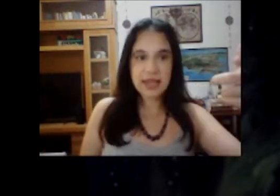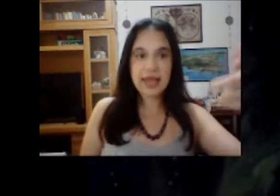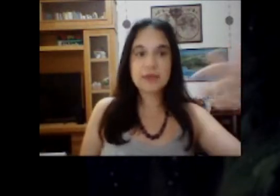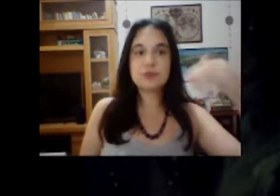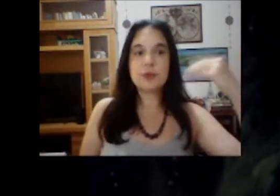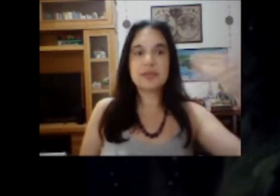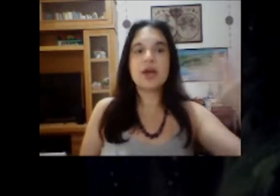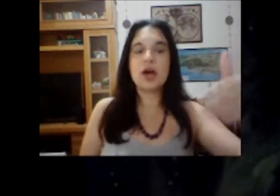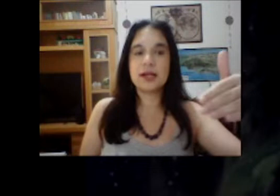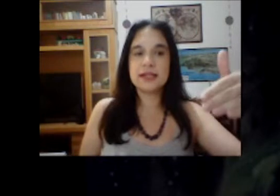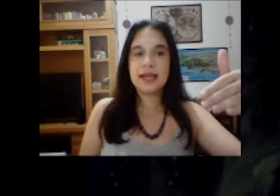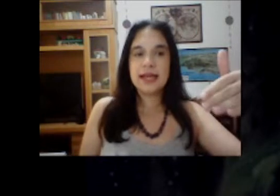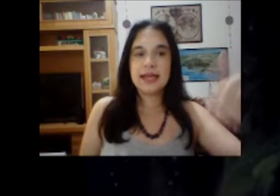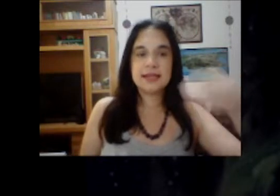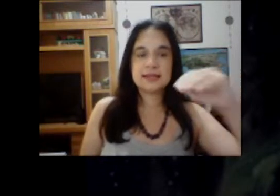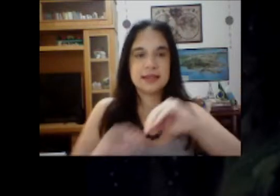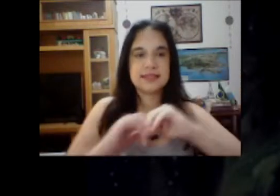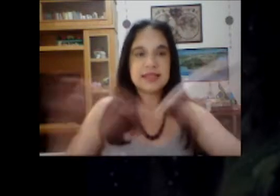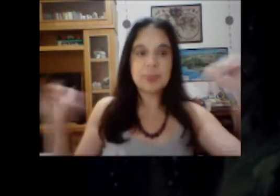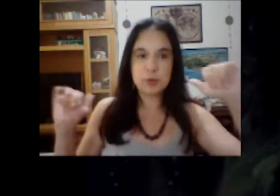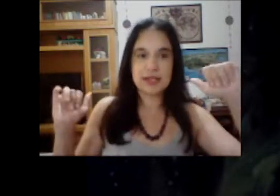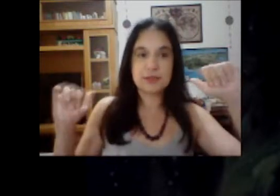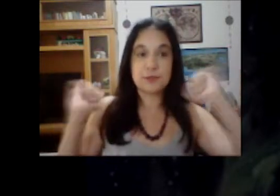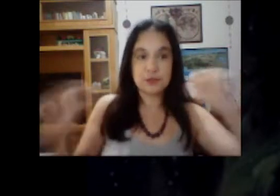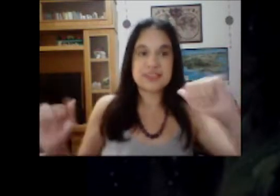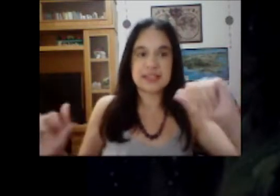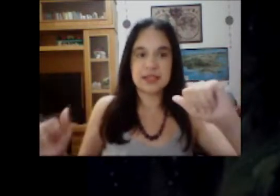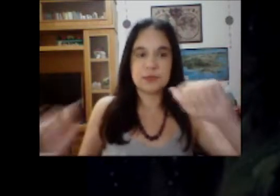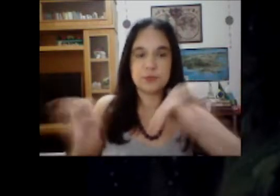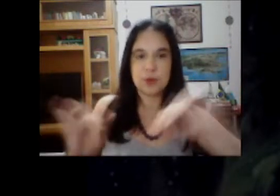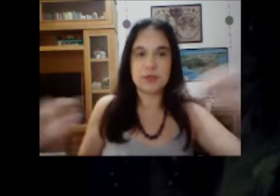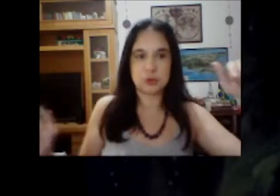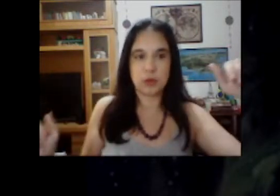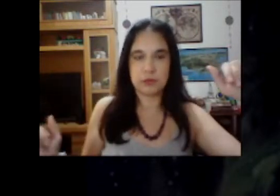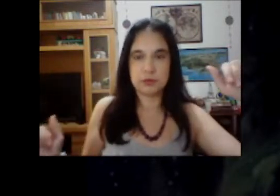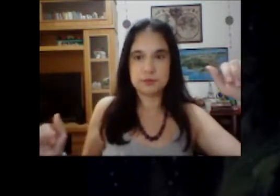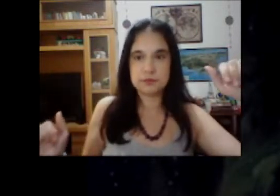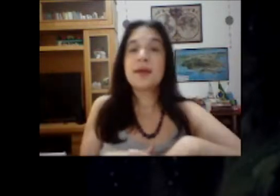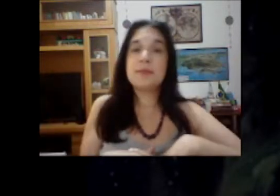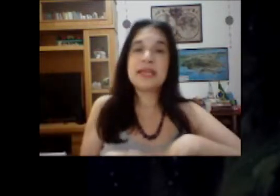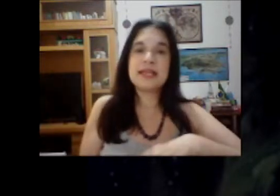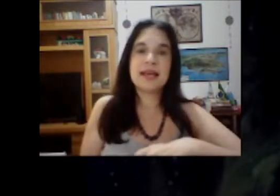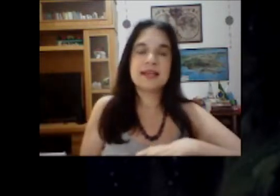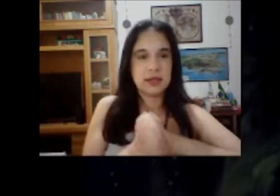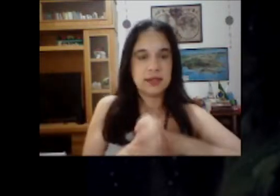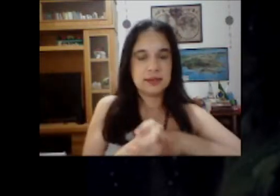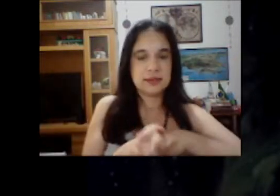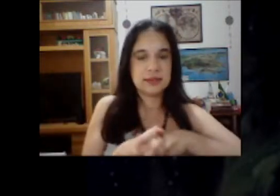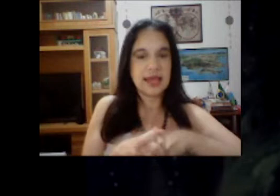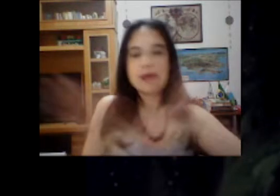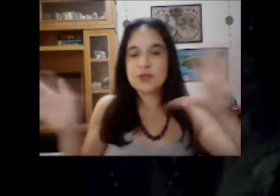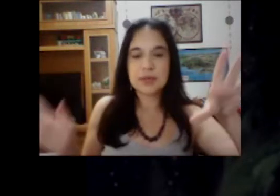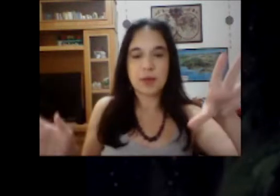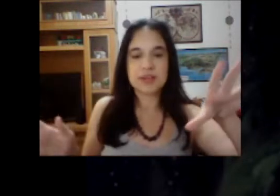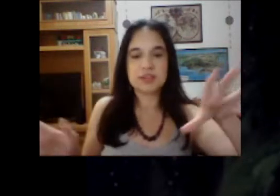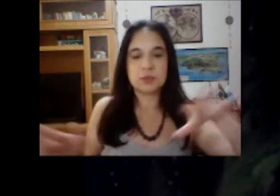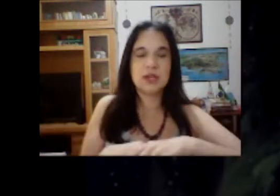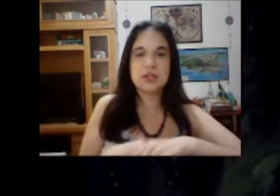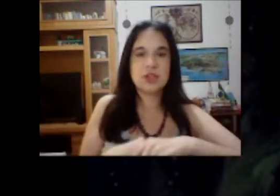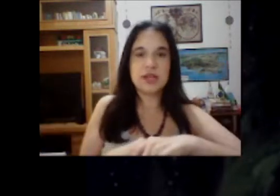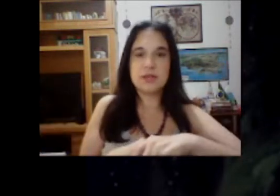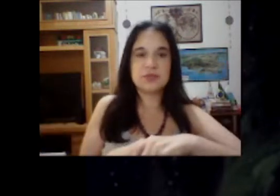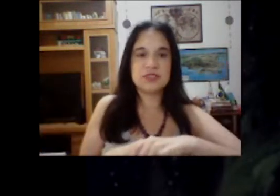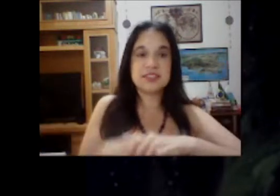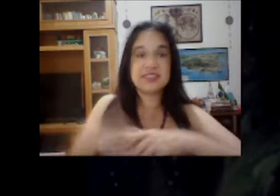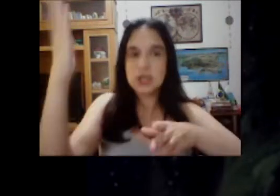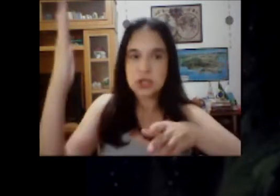involved, and from then on, he separated physically from his wife, meaning that he did everything possible to